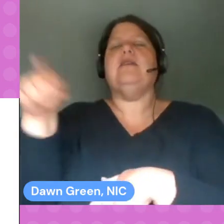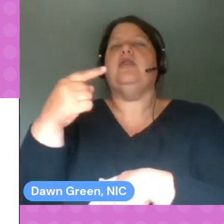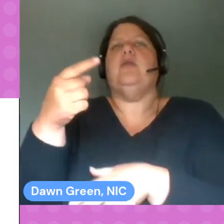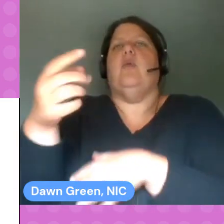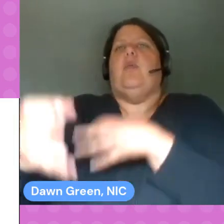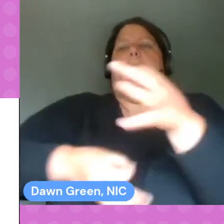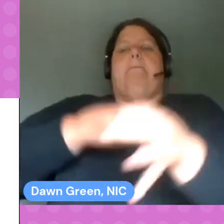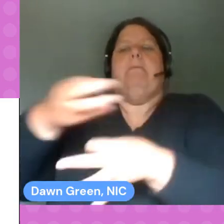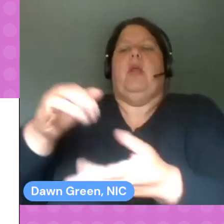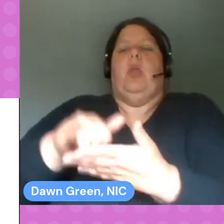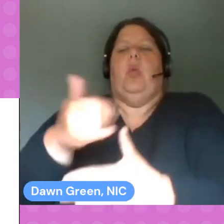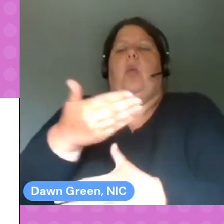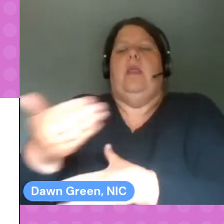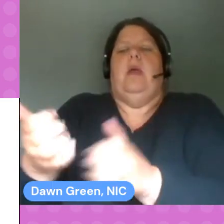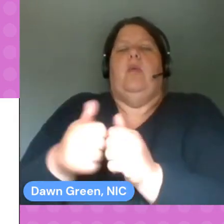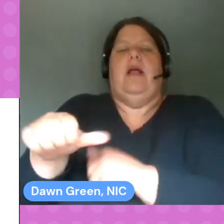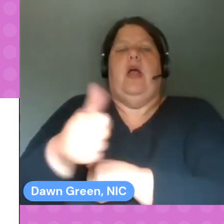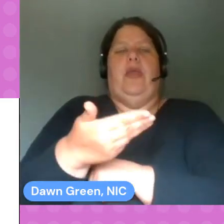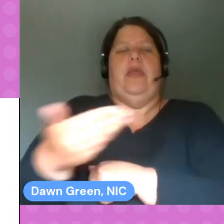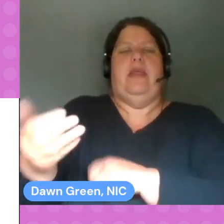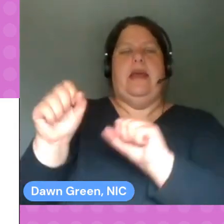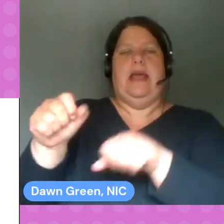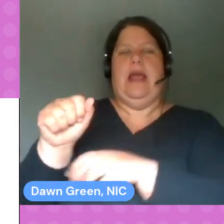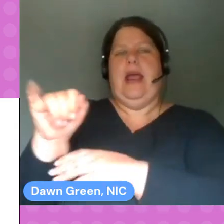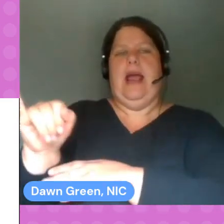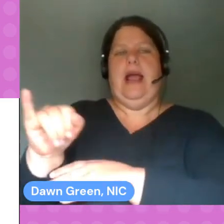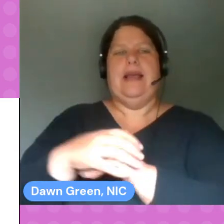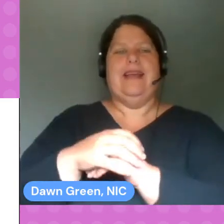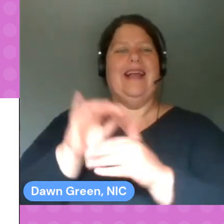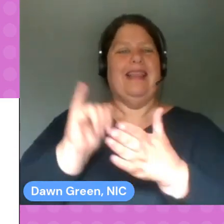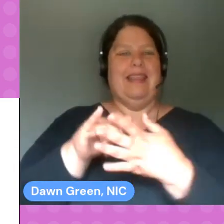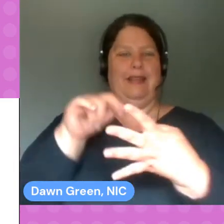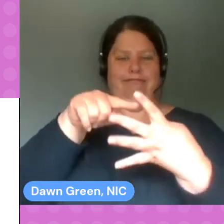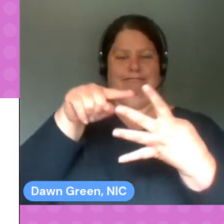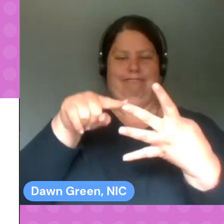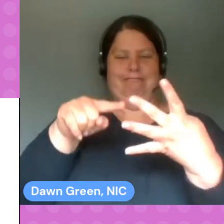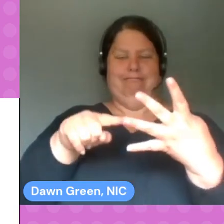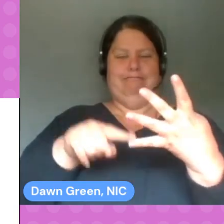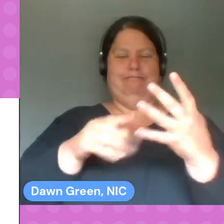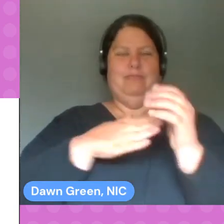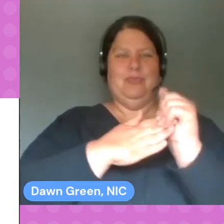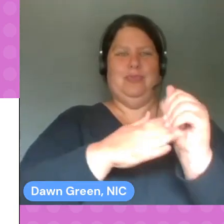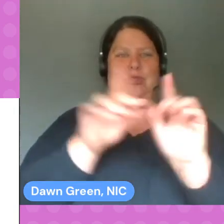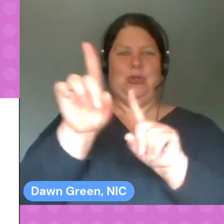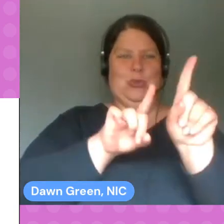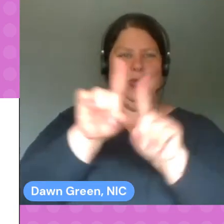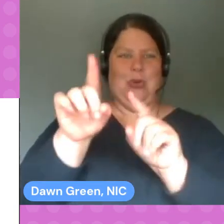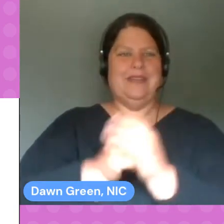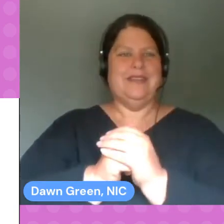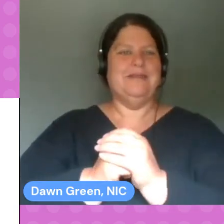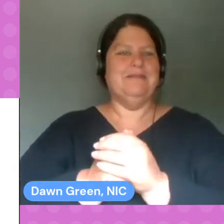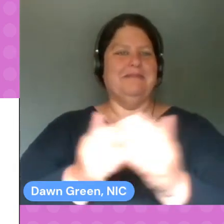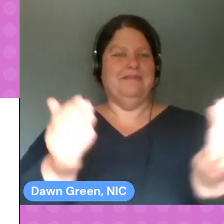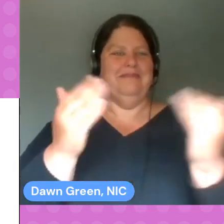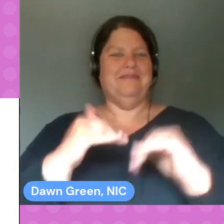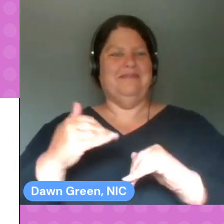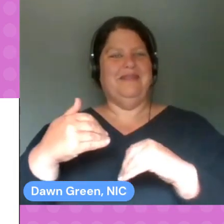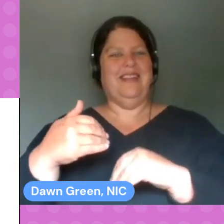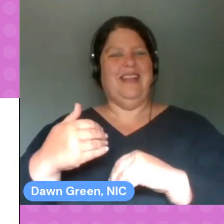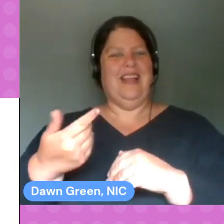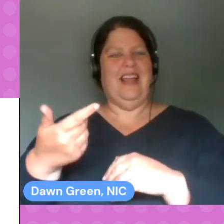things with things that could be done with AI instead. Those are our guiding stars. And while we fulfill this